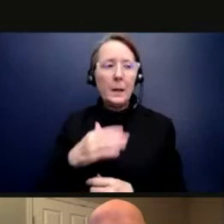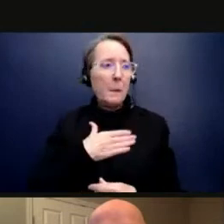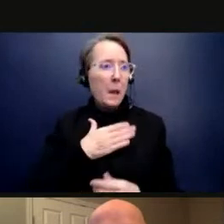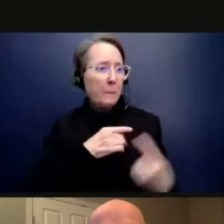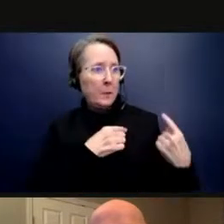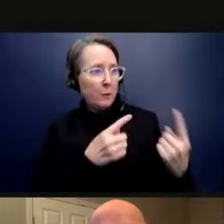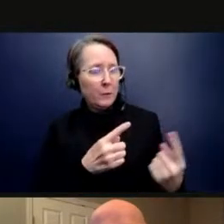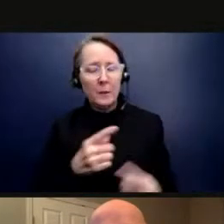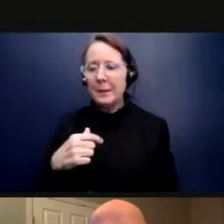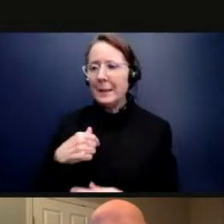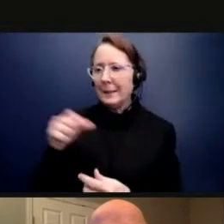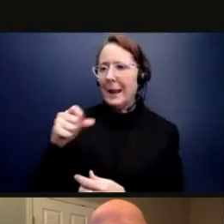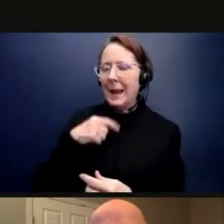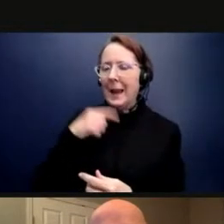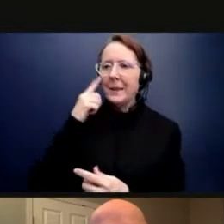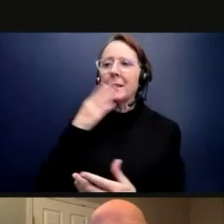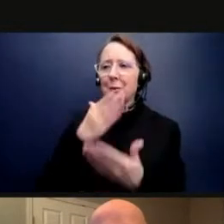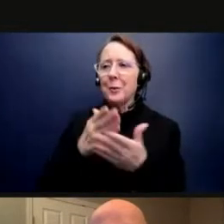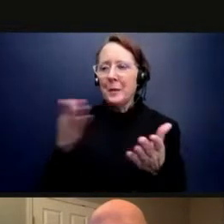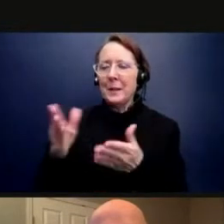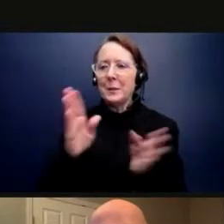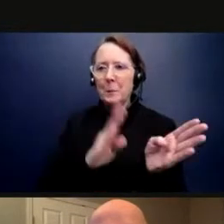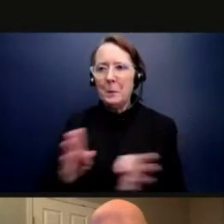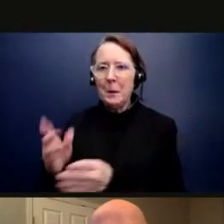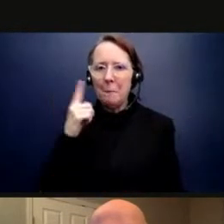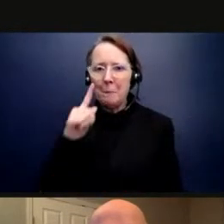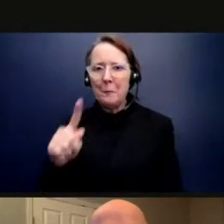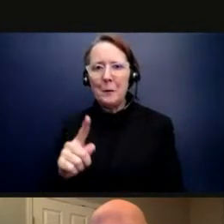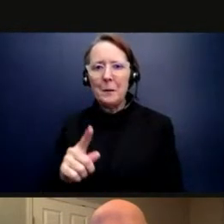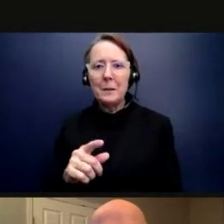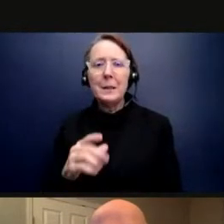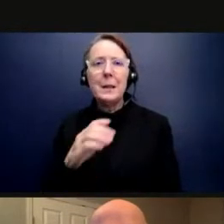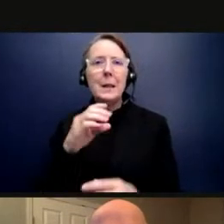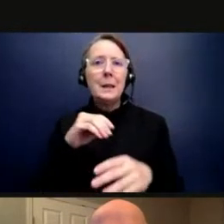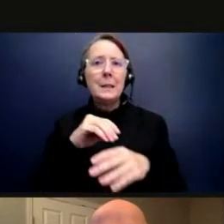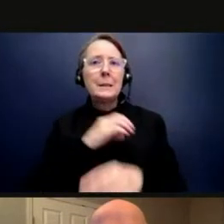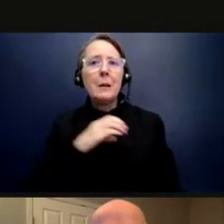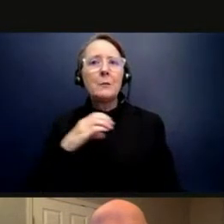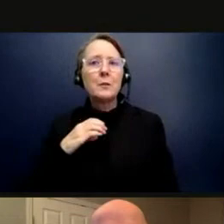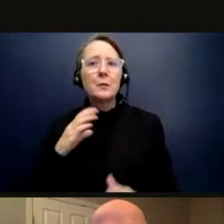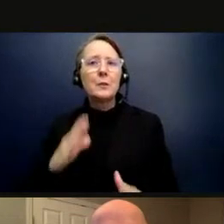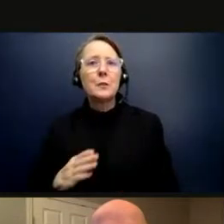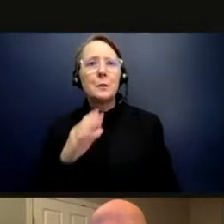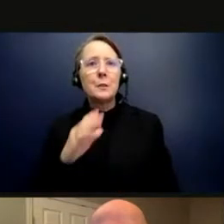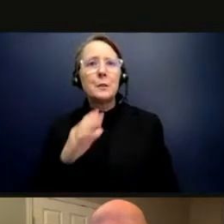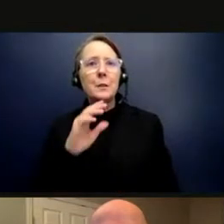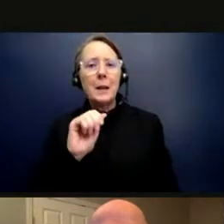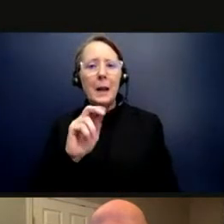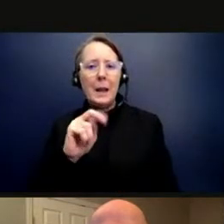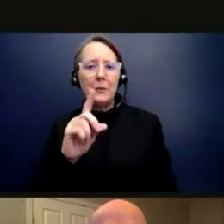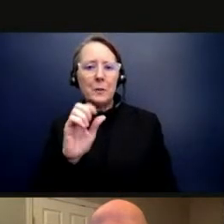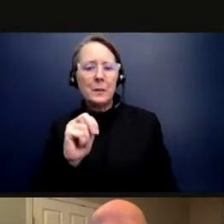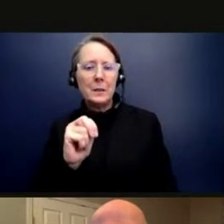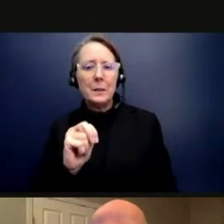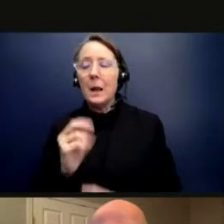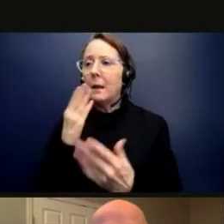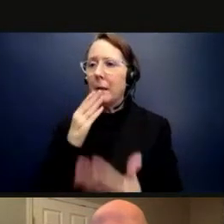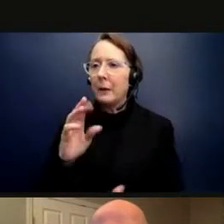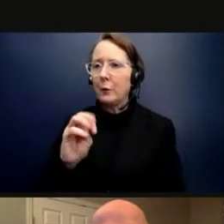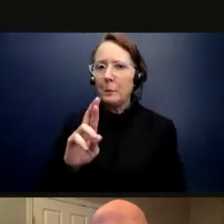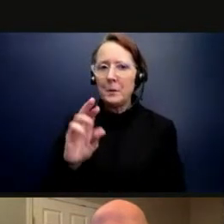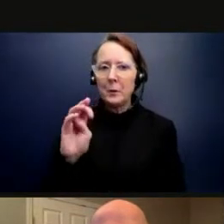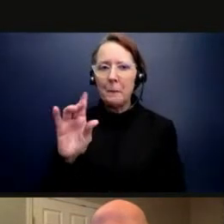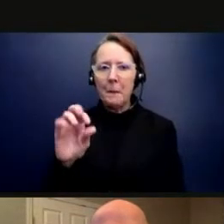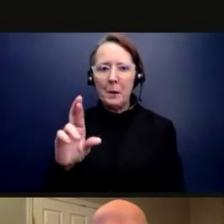good thing to be prepared for, Gretchen. Councilor Anderson. Thank you, Mr. Mayor. I agree